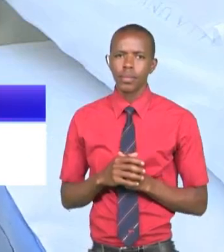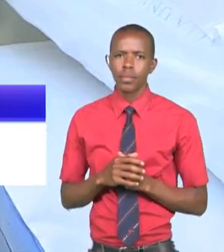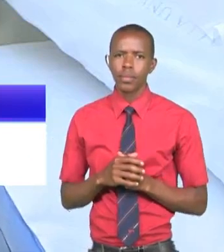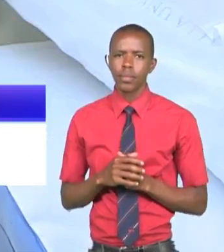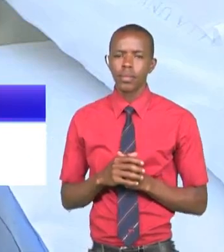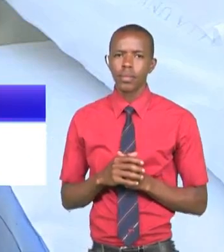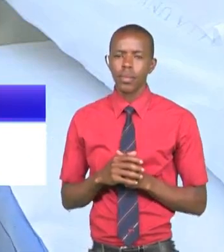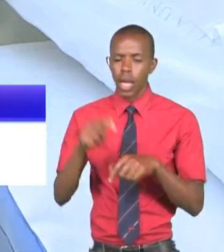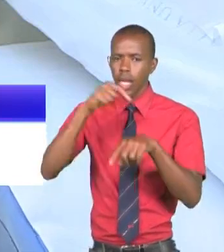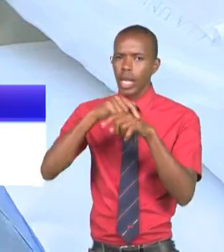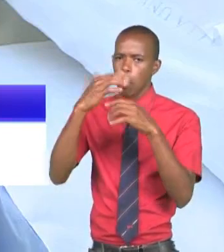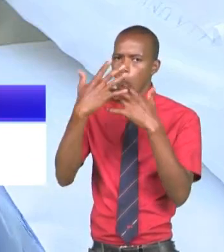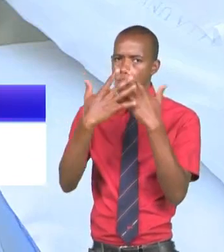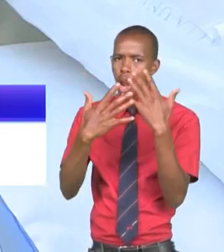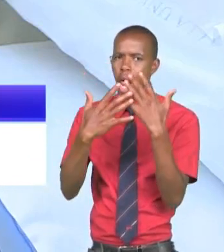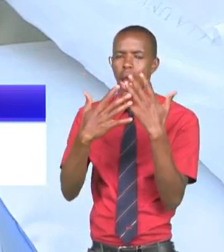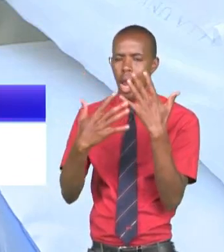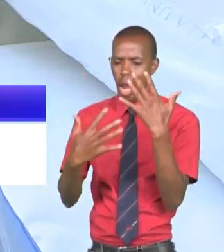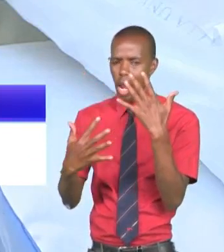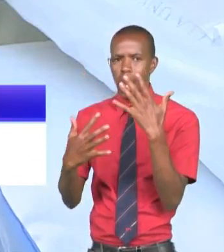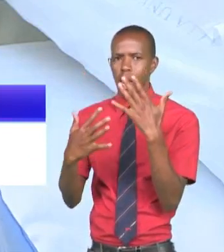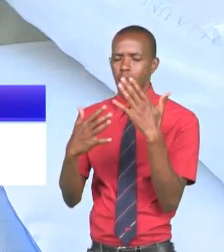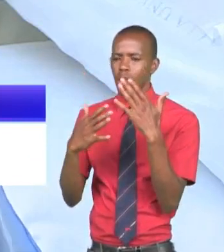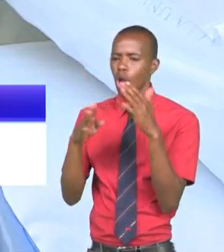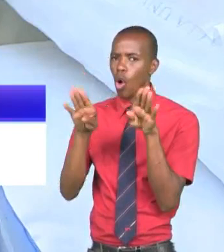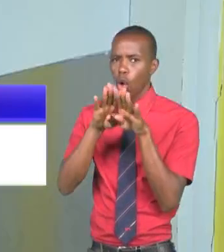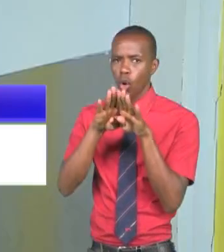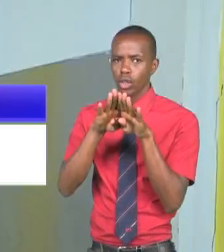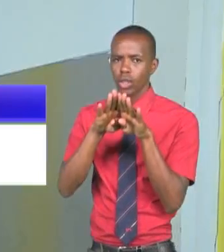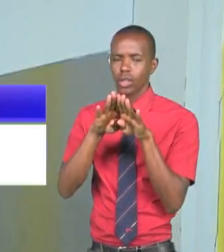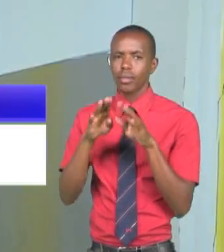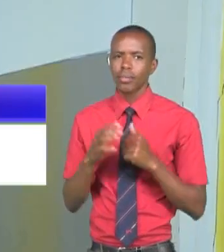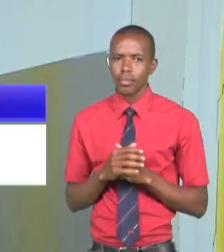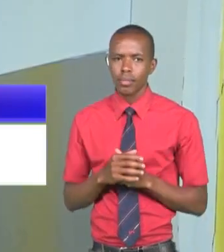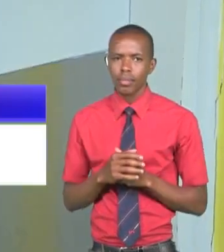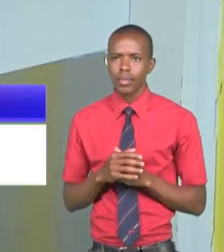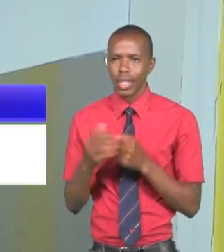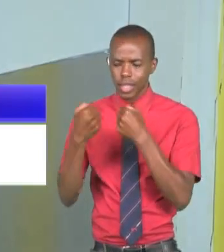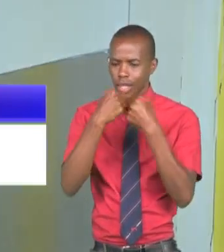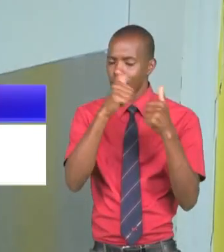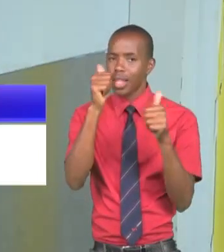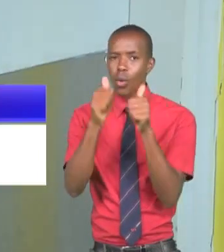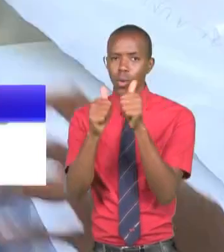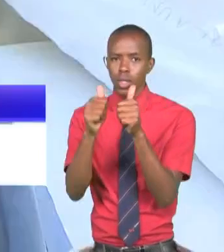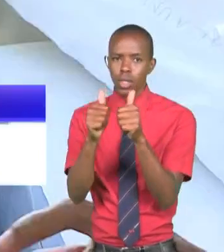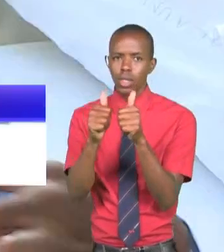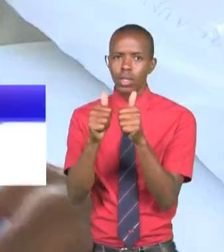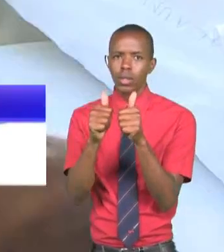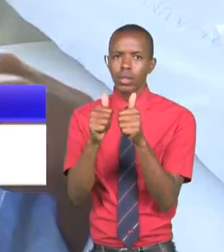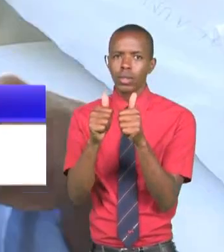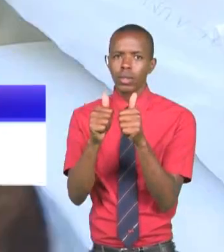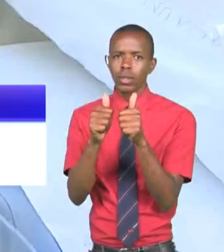And when your blood doesn't clot, it means what I feel. Another challenge is that I cannot go